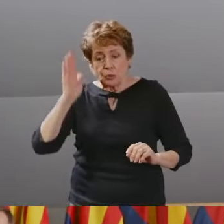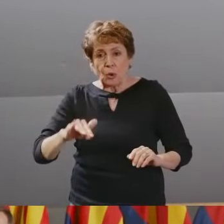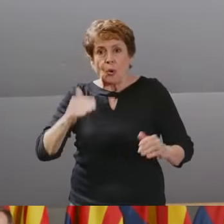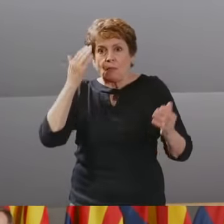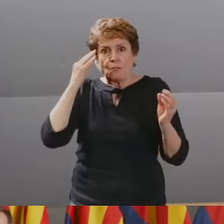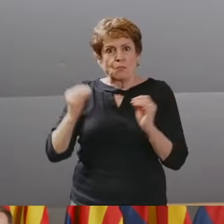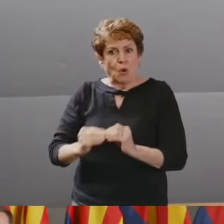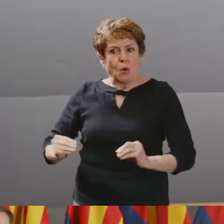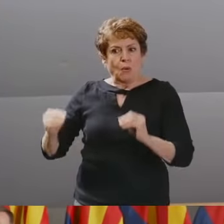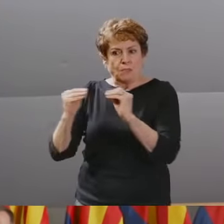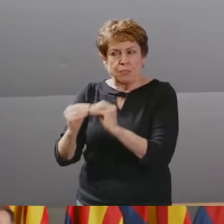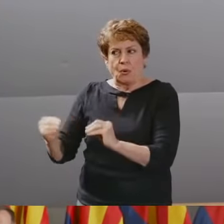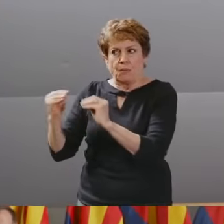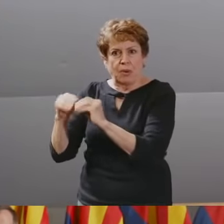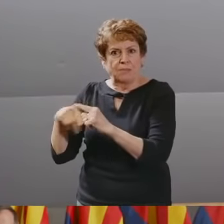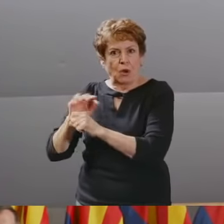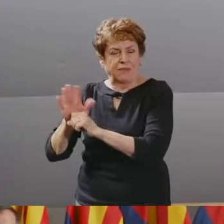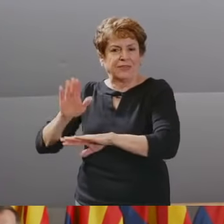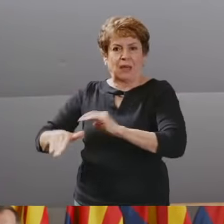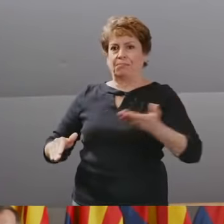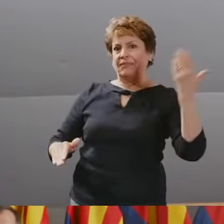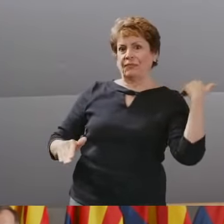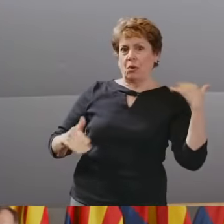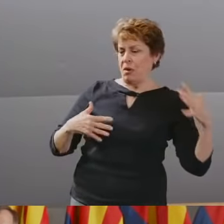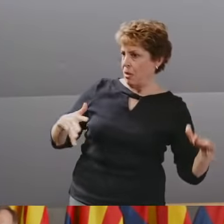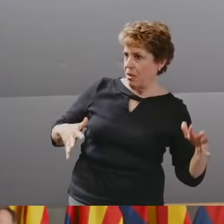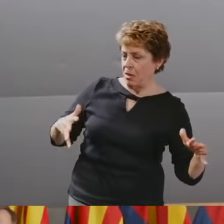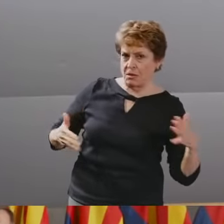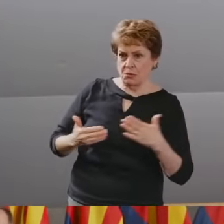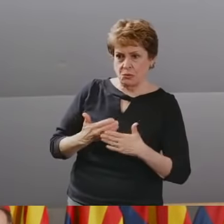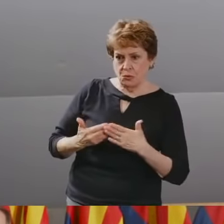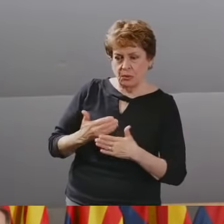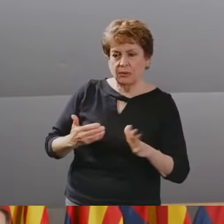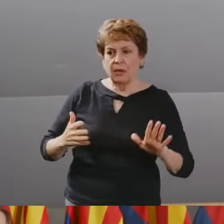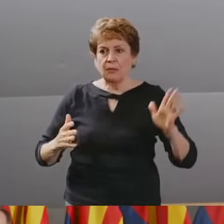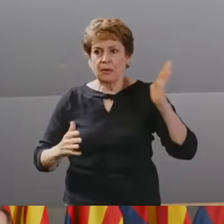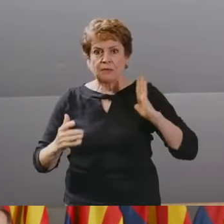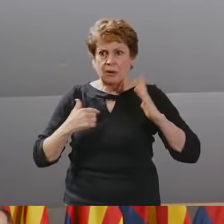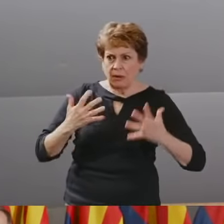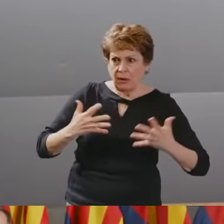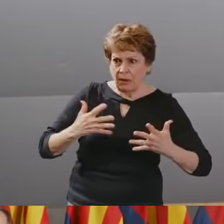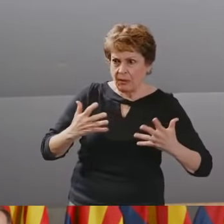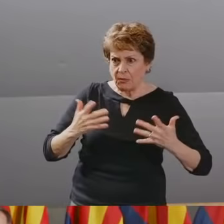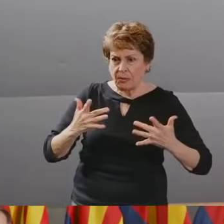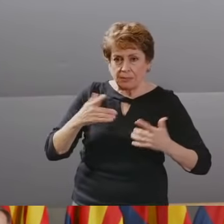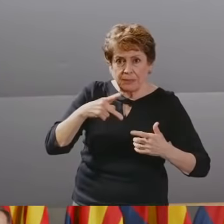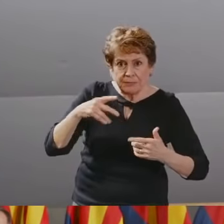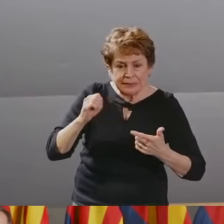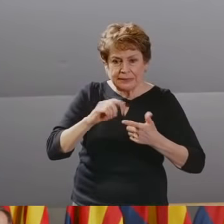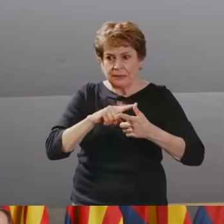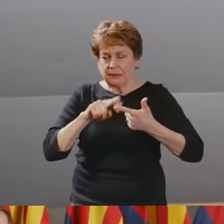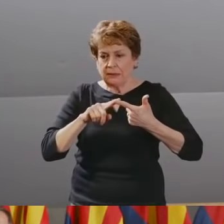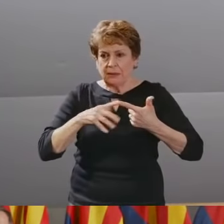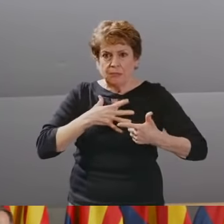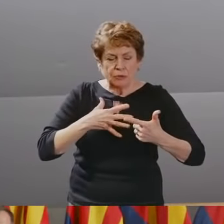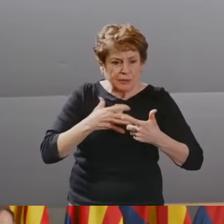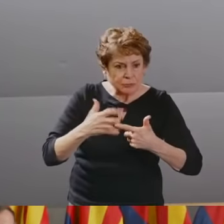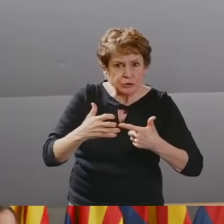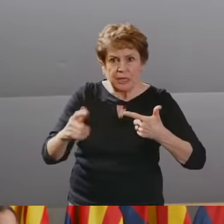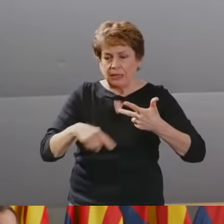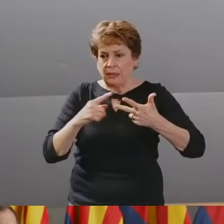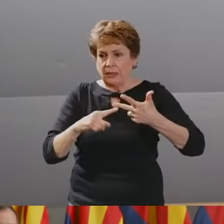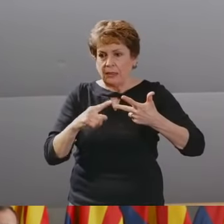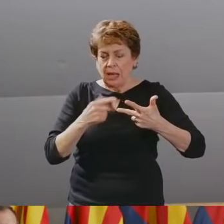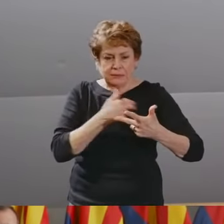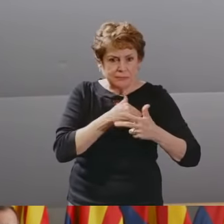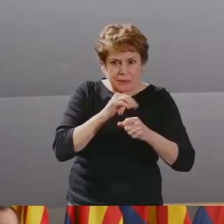real concern about hospital capacity and PPE and ventilators, etc. And if you look